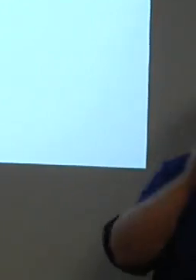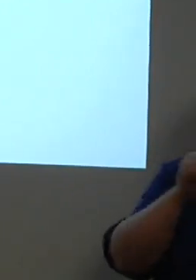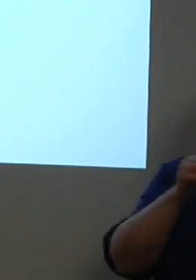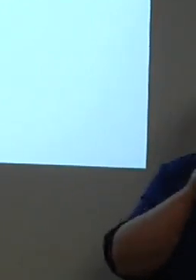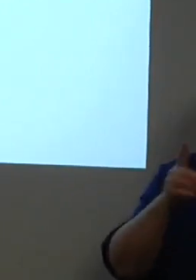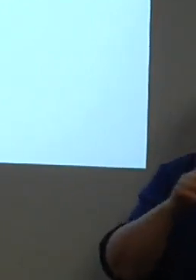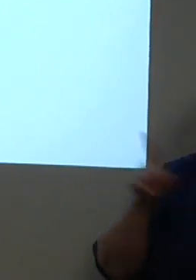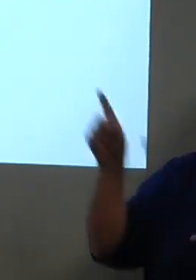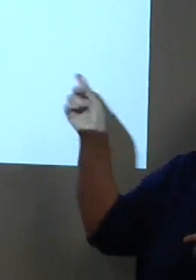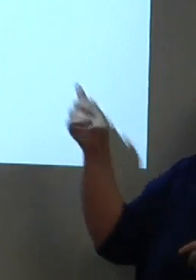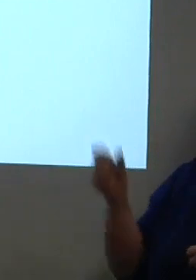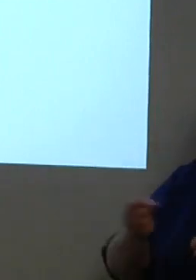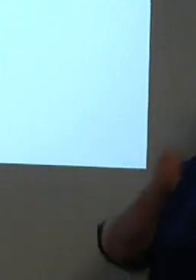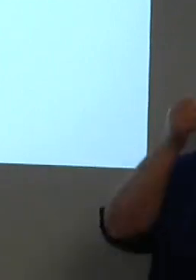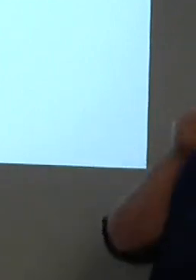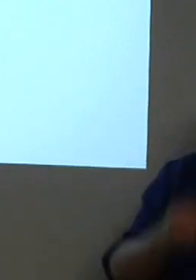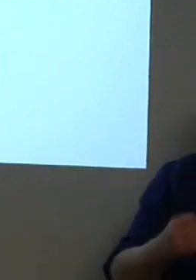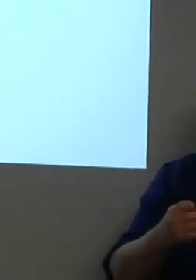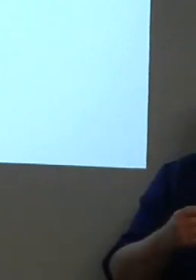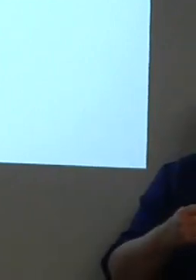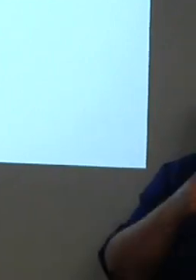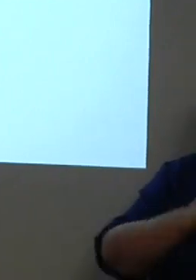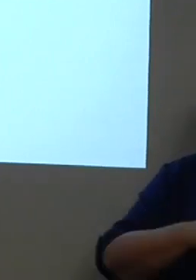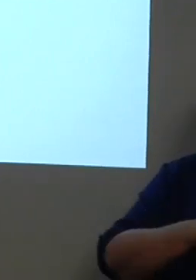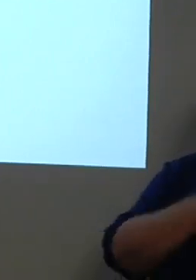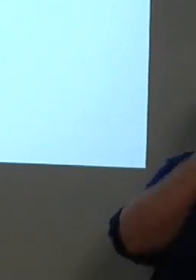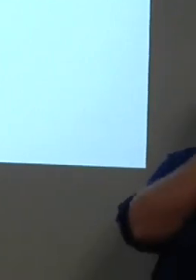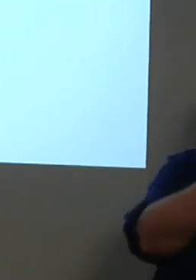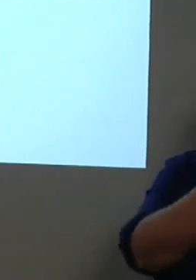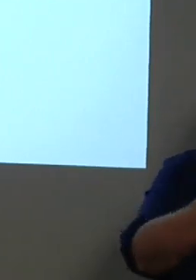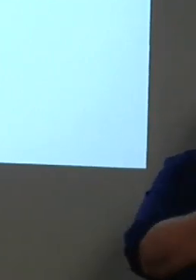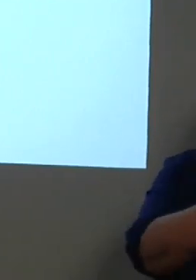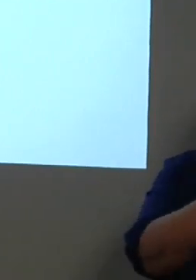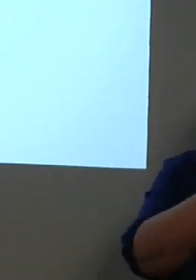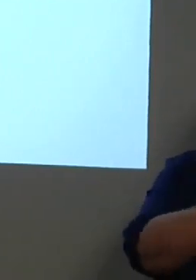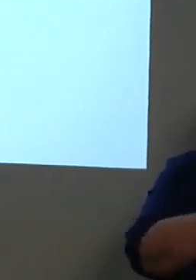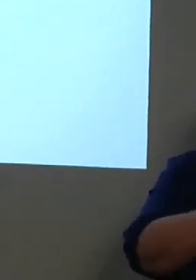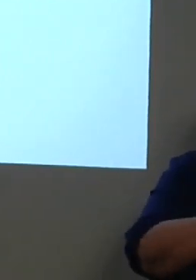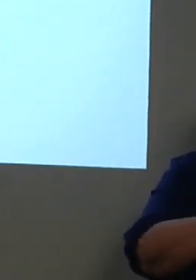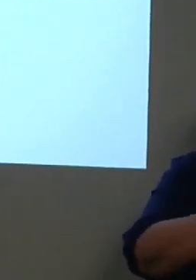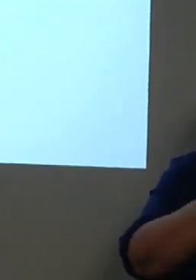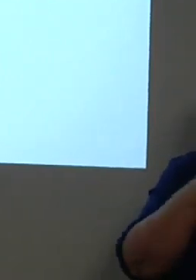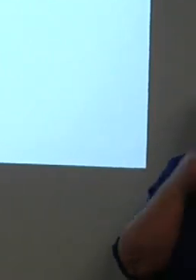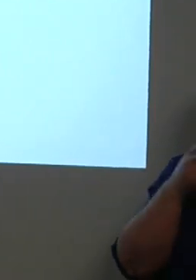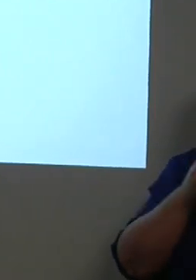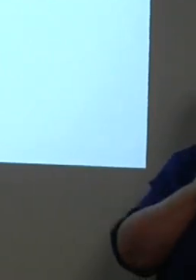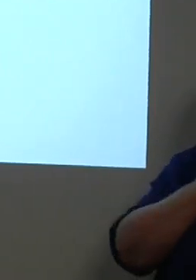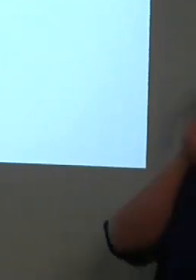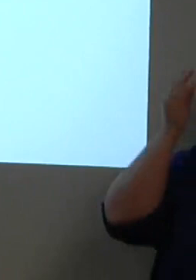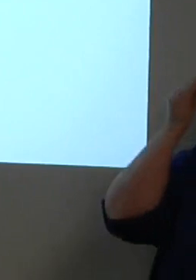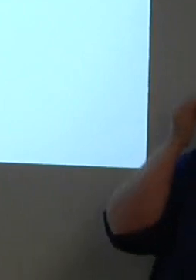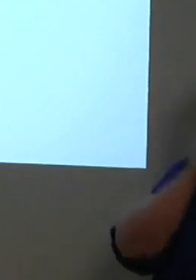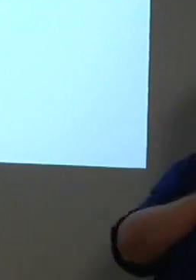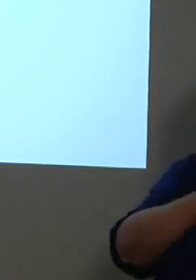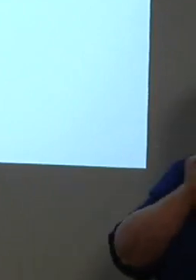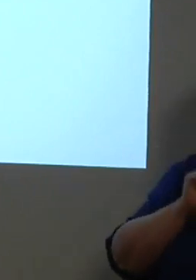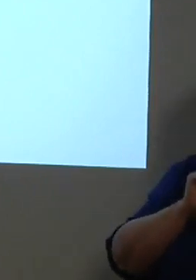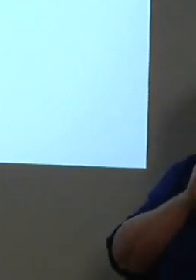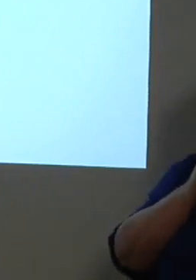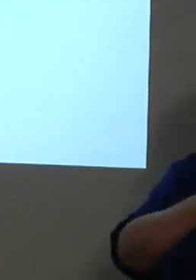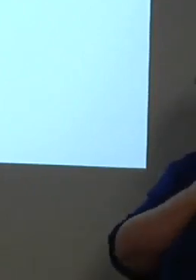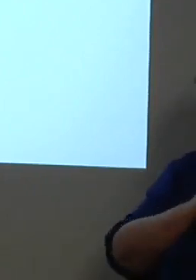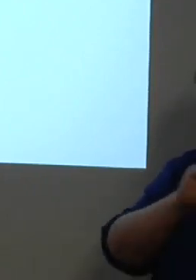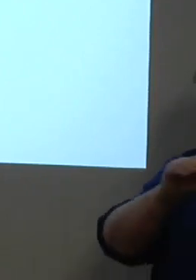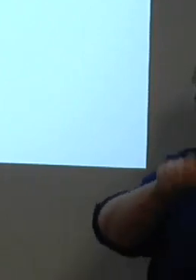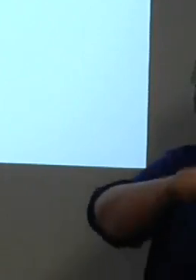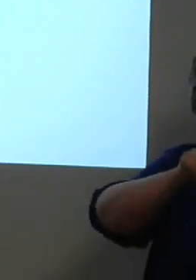extreme arguments against using them, right? For us to think about, well, maybe there are ways that I can use them that would be appropriate to teach particular points or